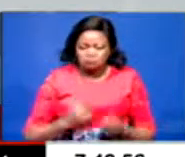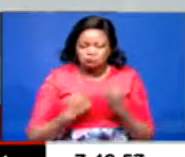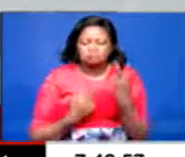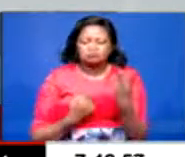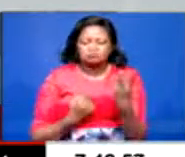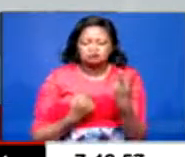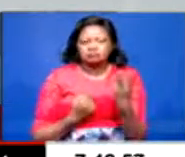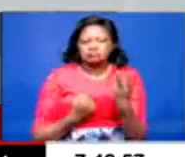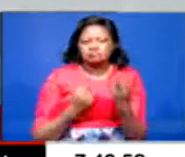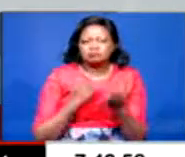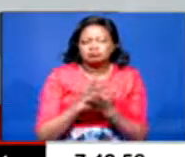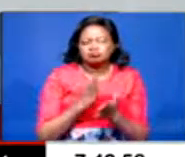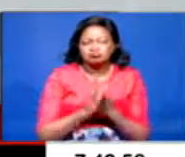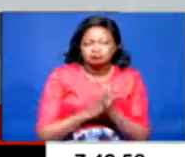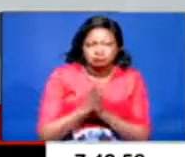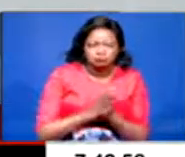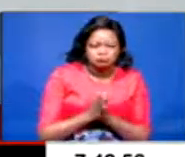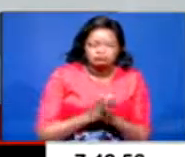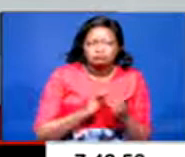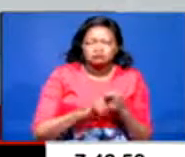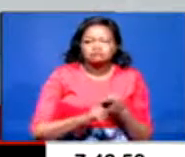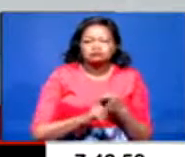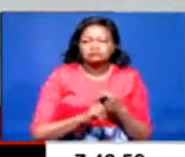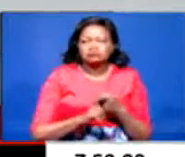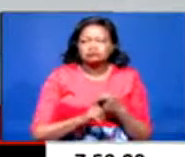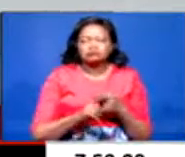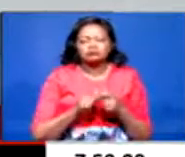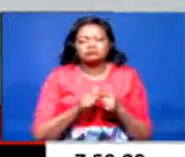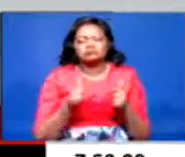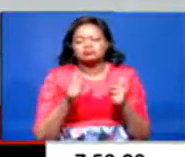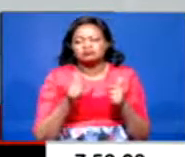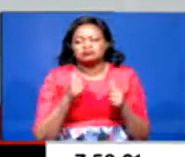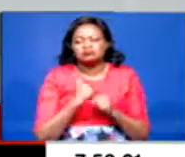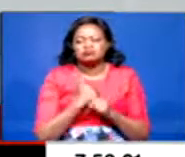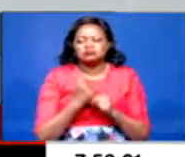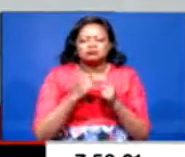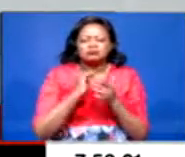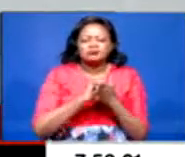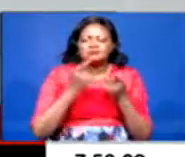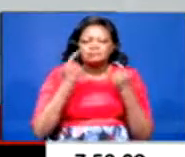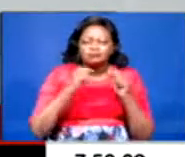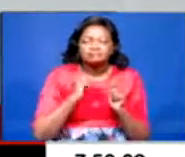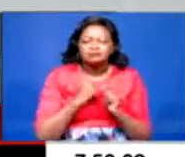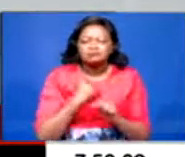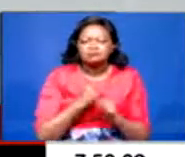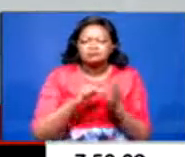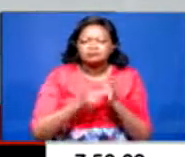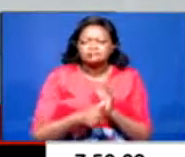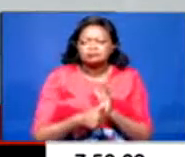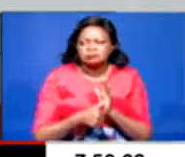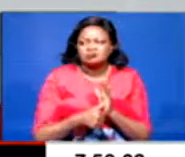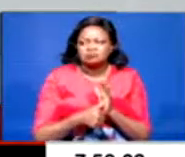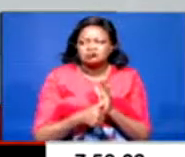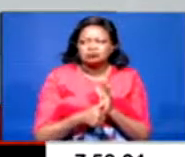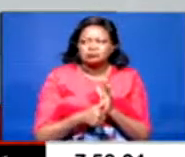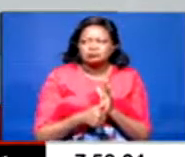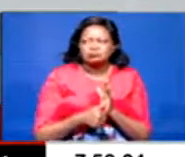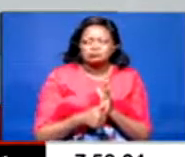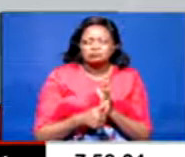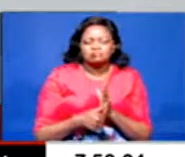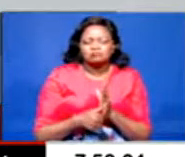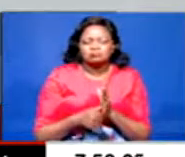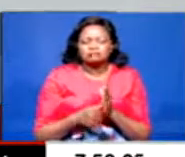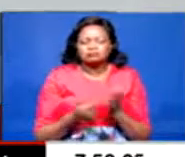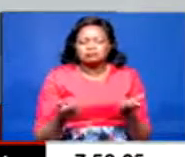are actually motivated to live on a high. So I think that's why he's trying very hard to try and run this ship, run a very tight ship this time